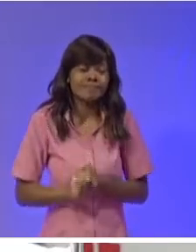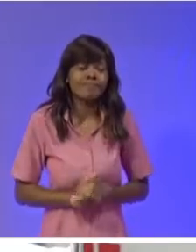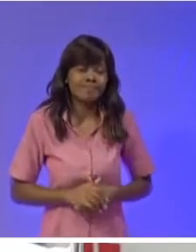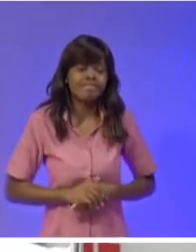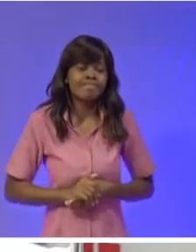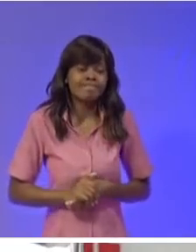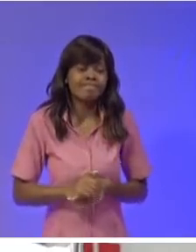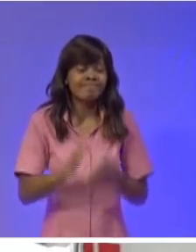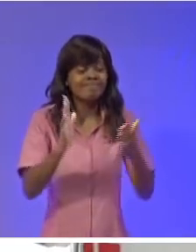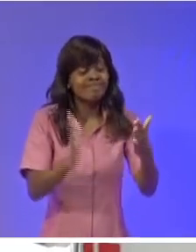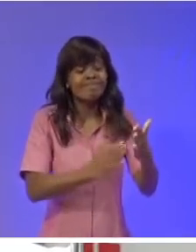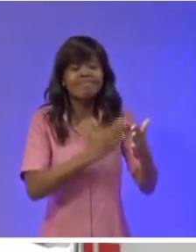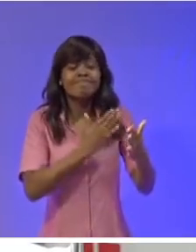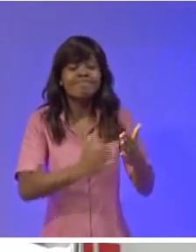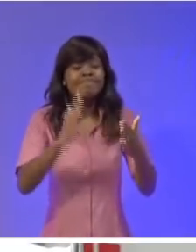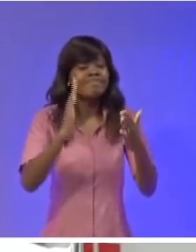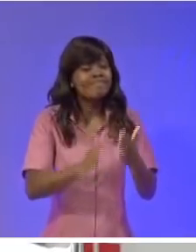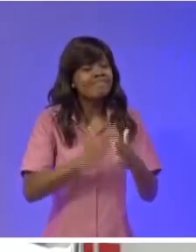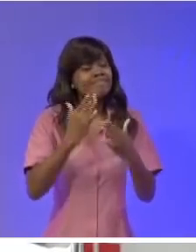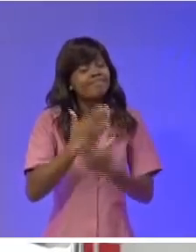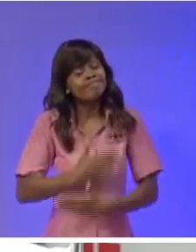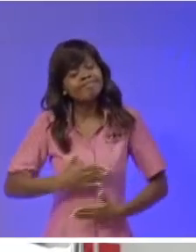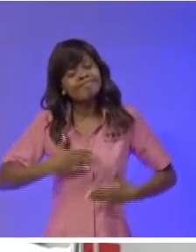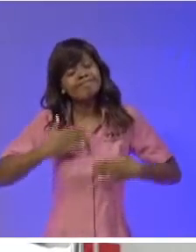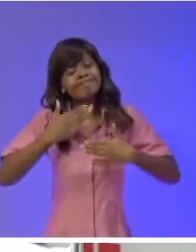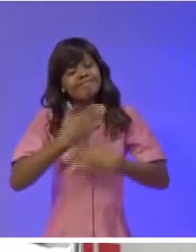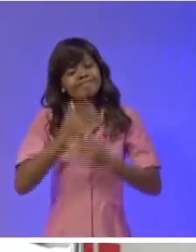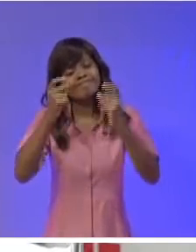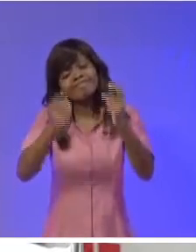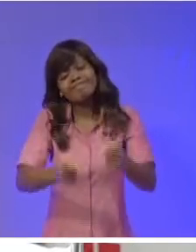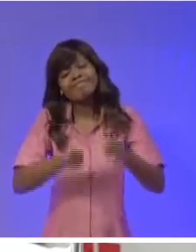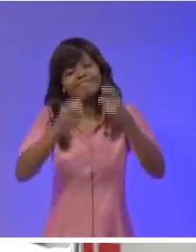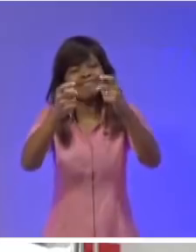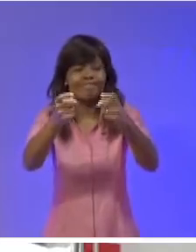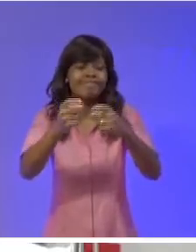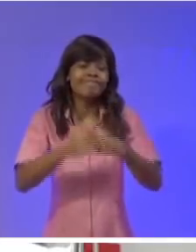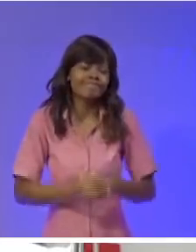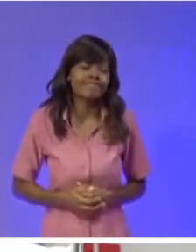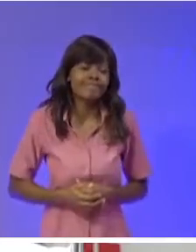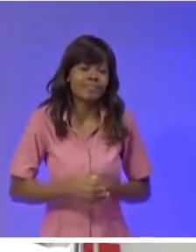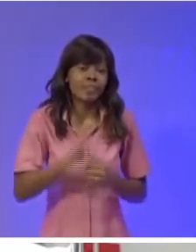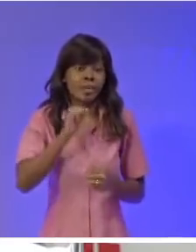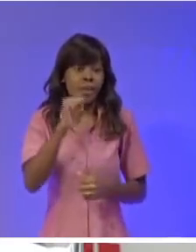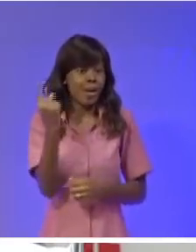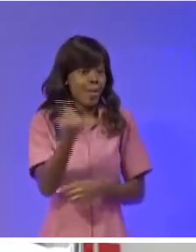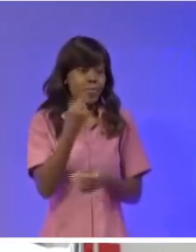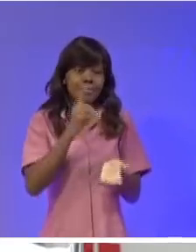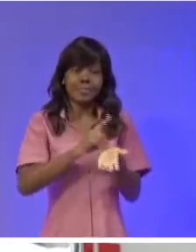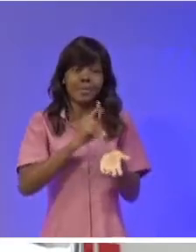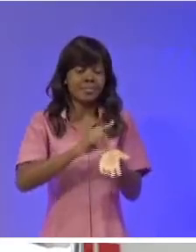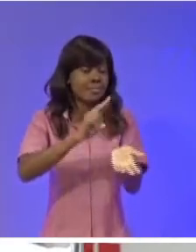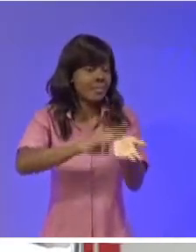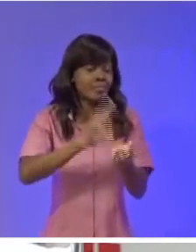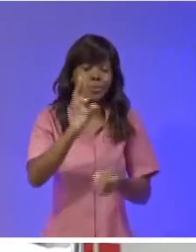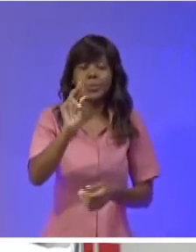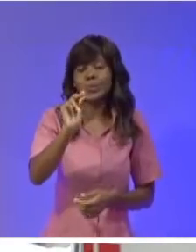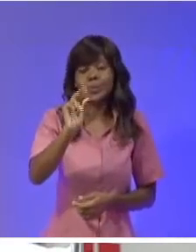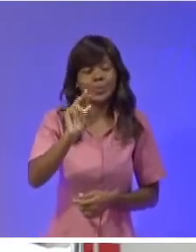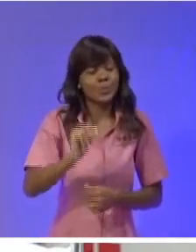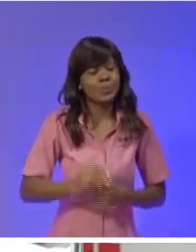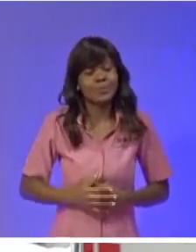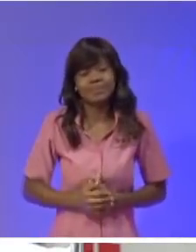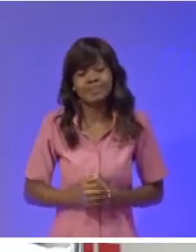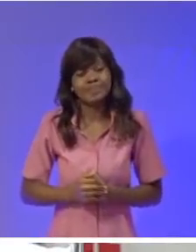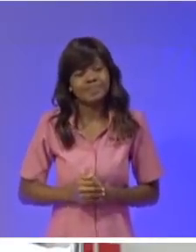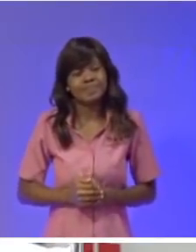of appreciation. And I am not only talking about doctors and nurses. As I said, I went into the belly of the beast. I will